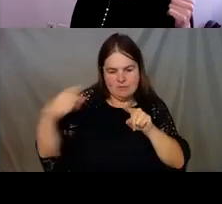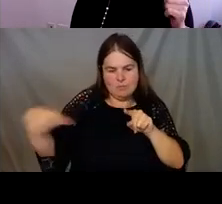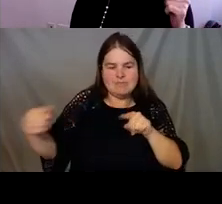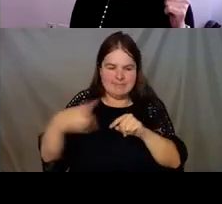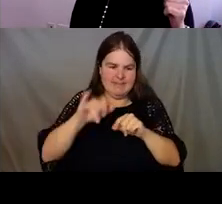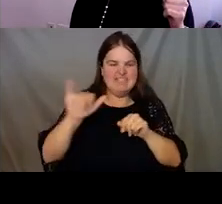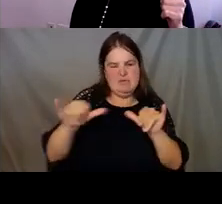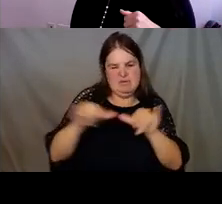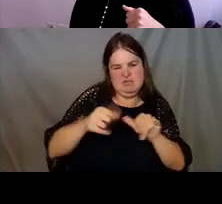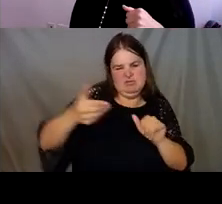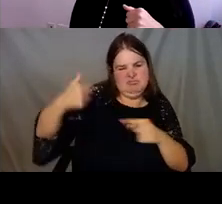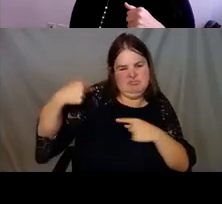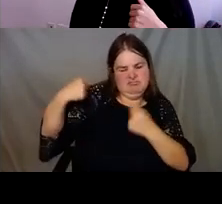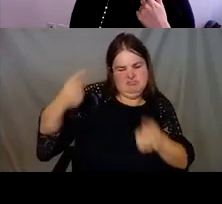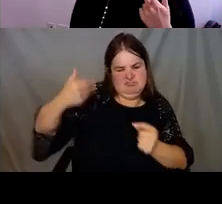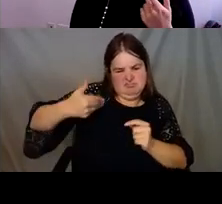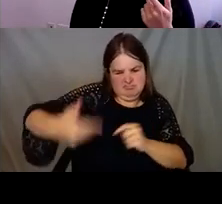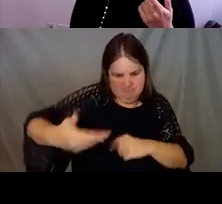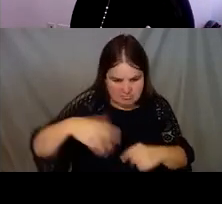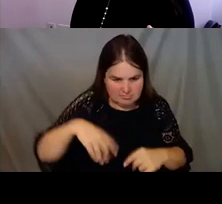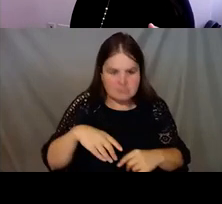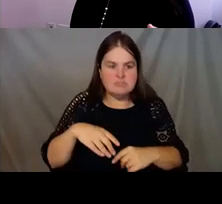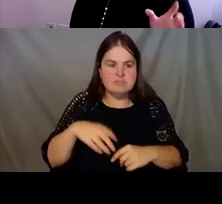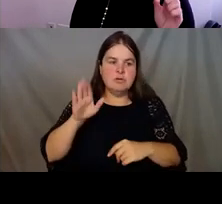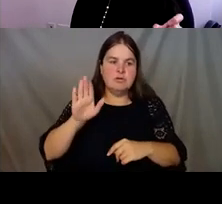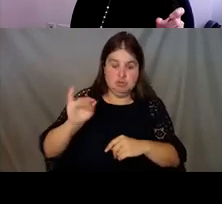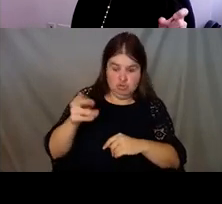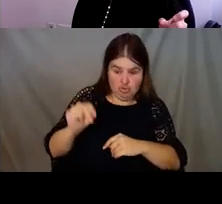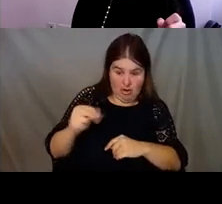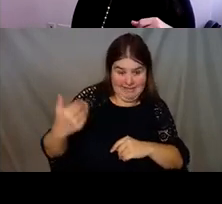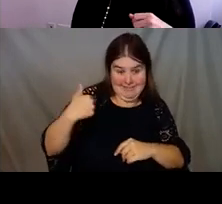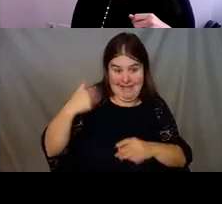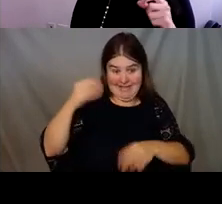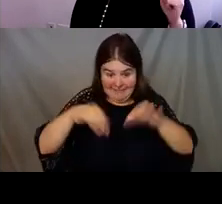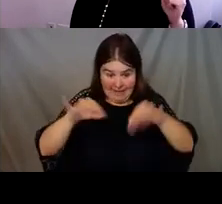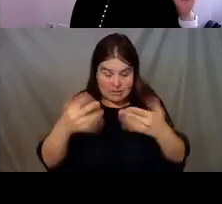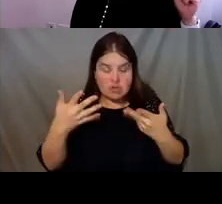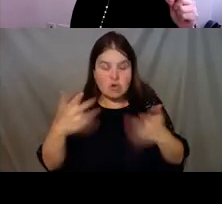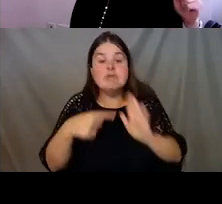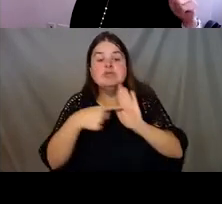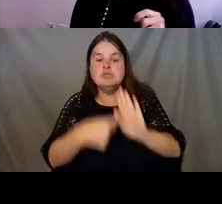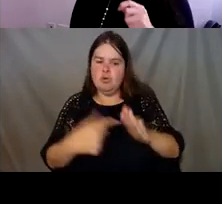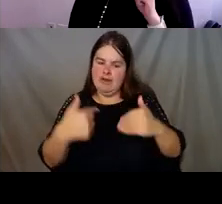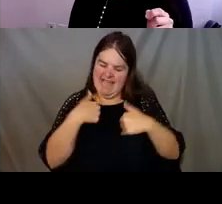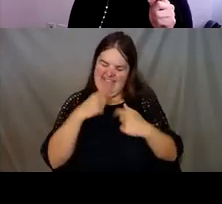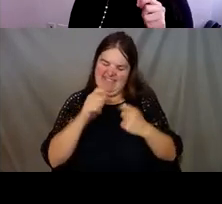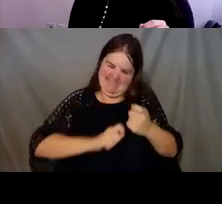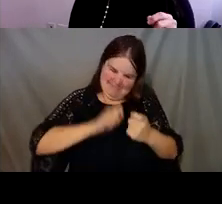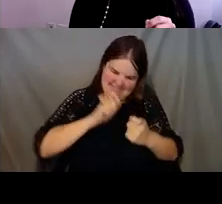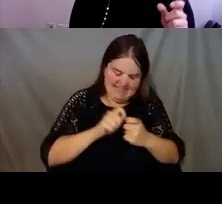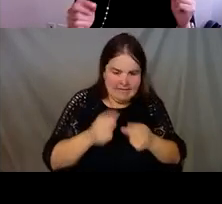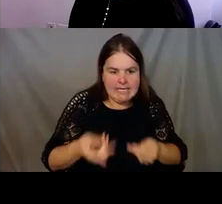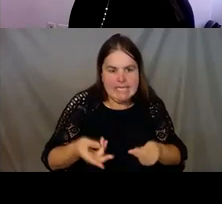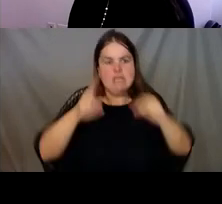work. So John's past findings had indicated that there were specific increases in